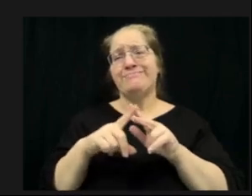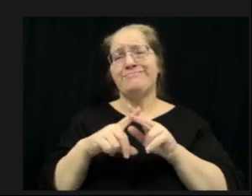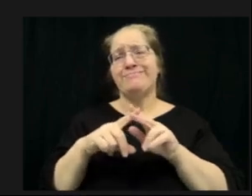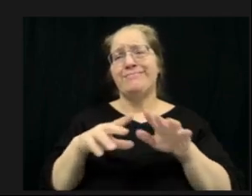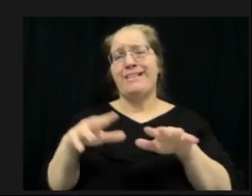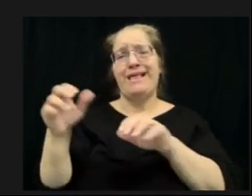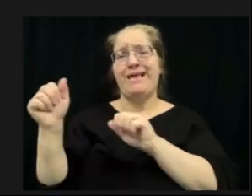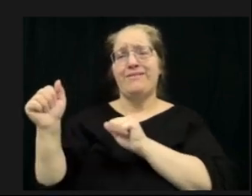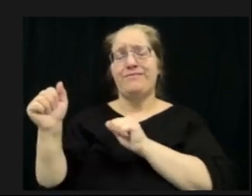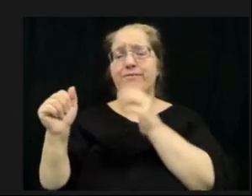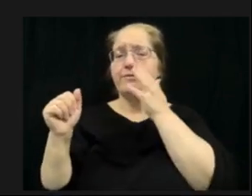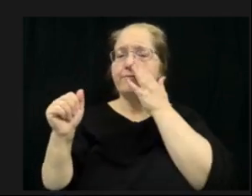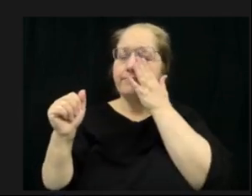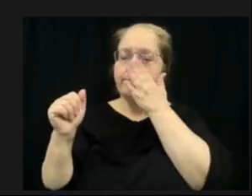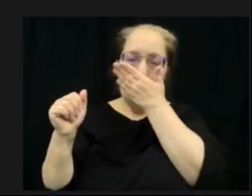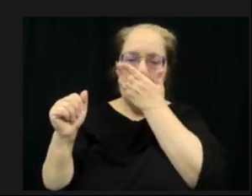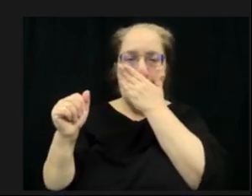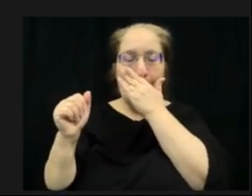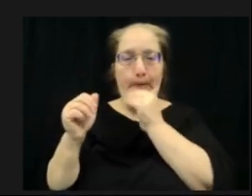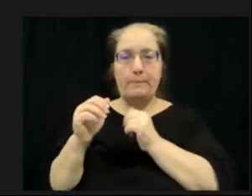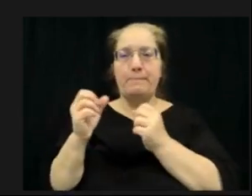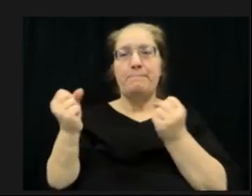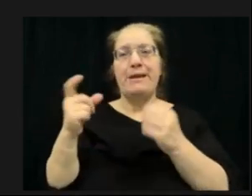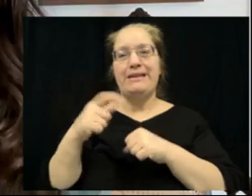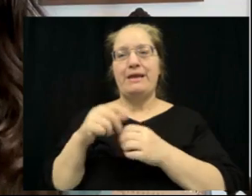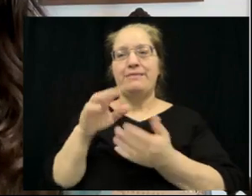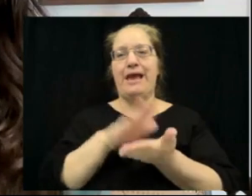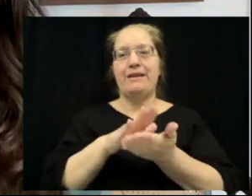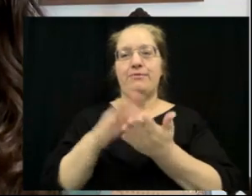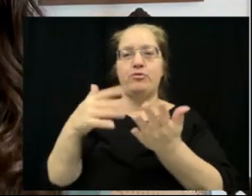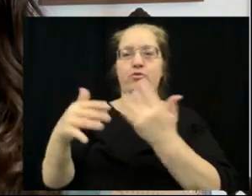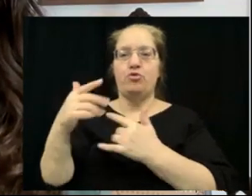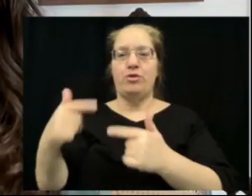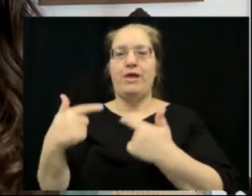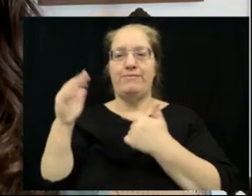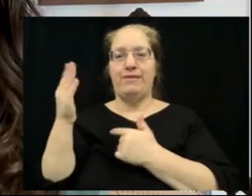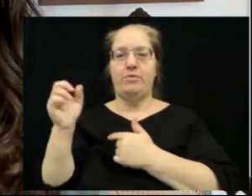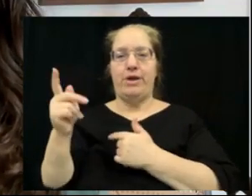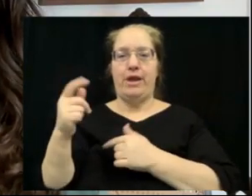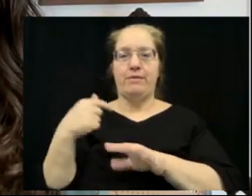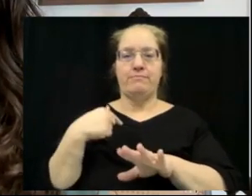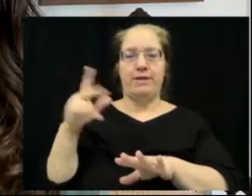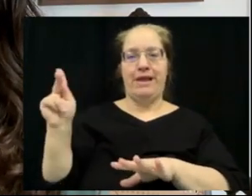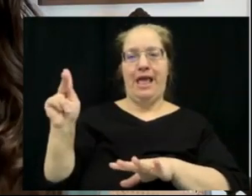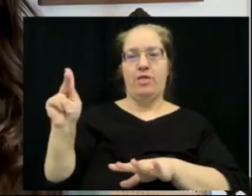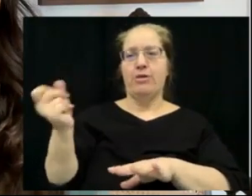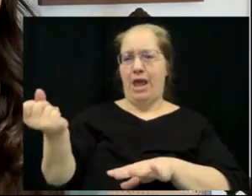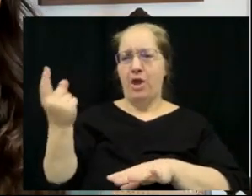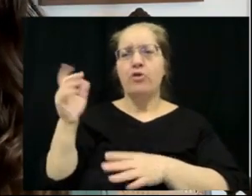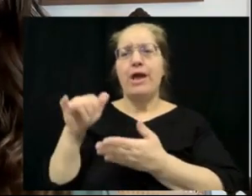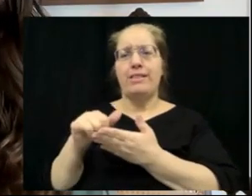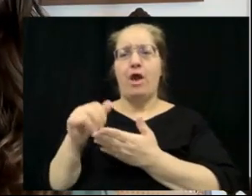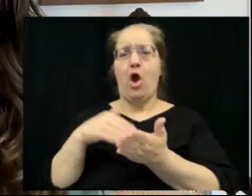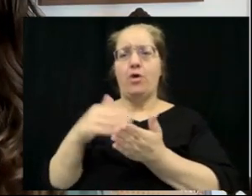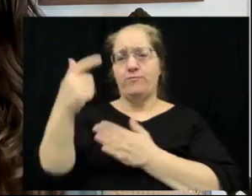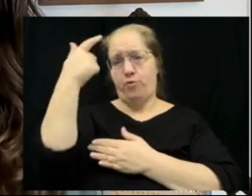times academics and social life seems okay. Yeah, I can just relate to that as a parent. Oftentimes for us, it